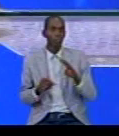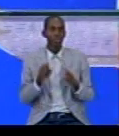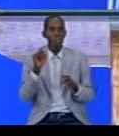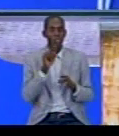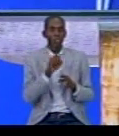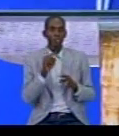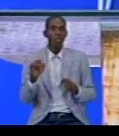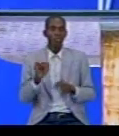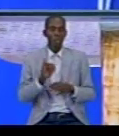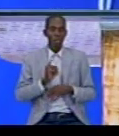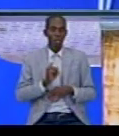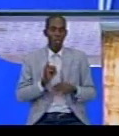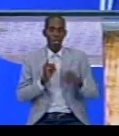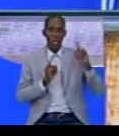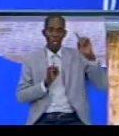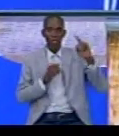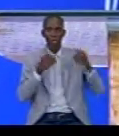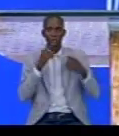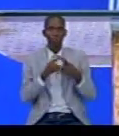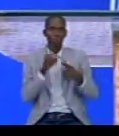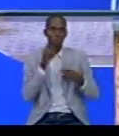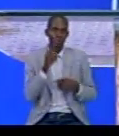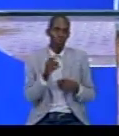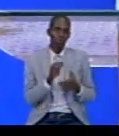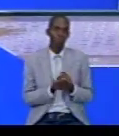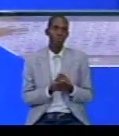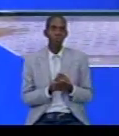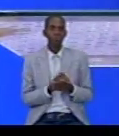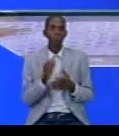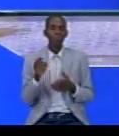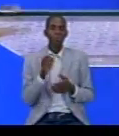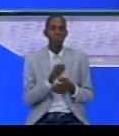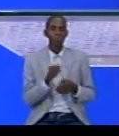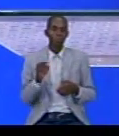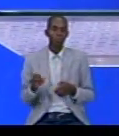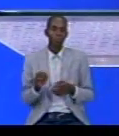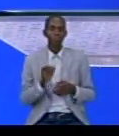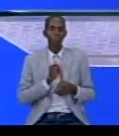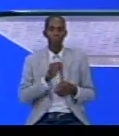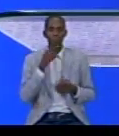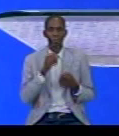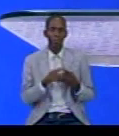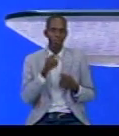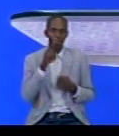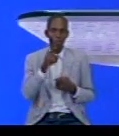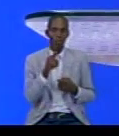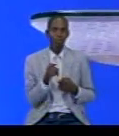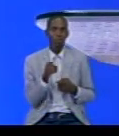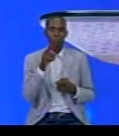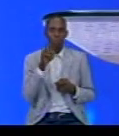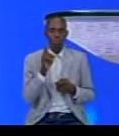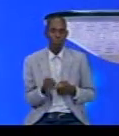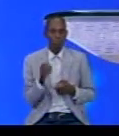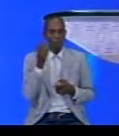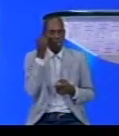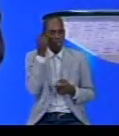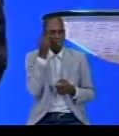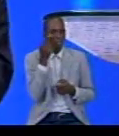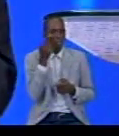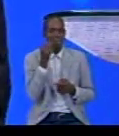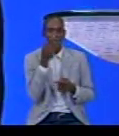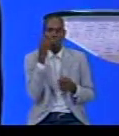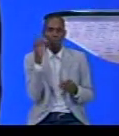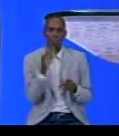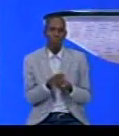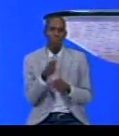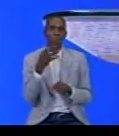say unto you, I say unto you. You must always understand when you read the promise of God,